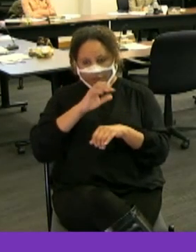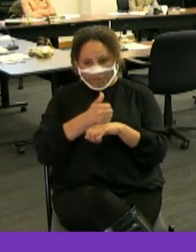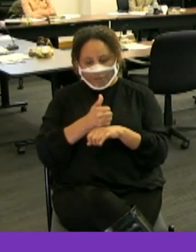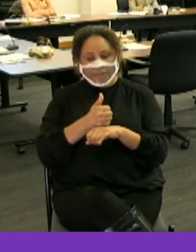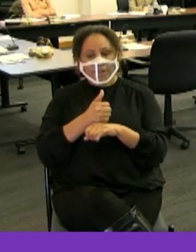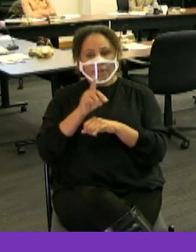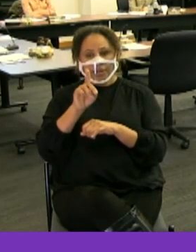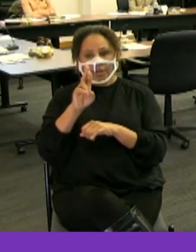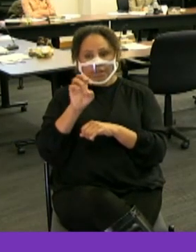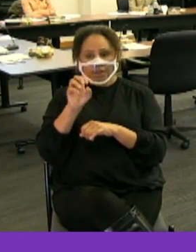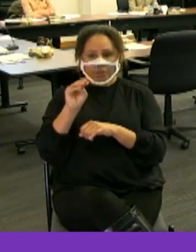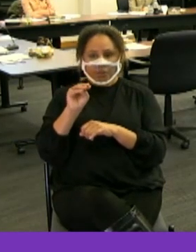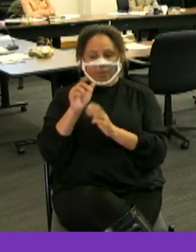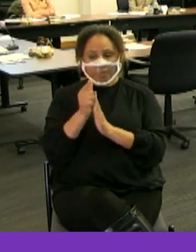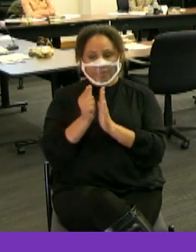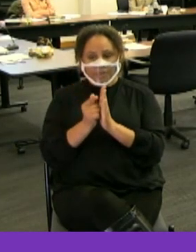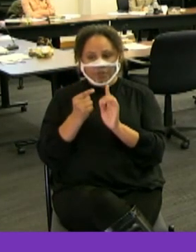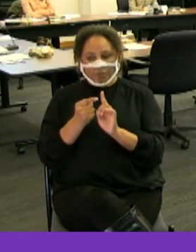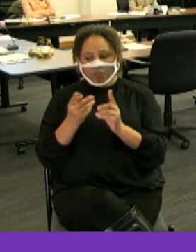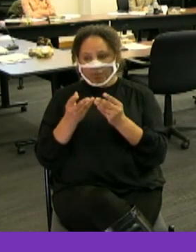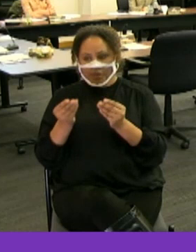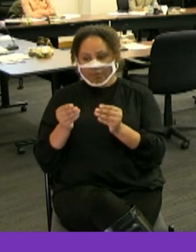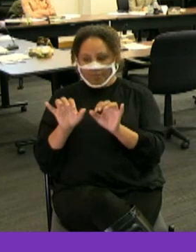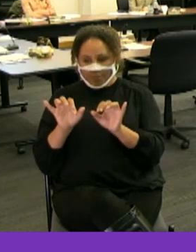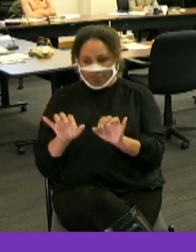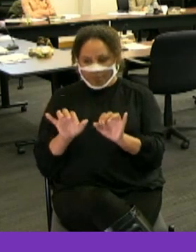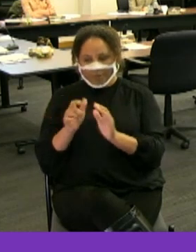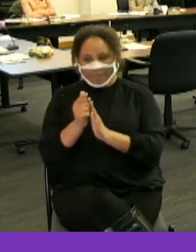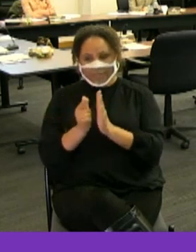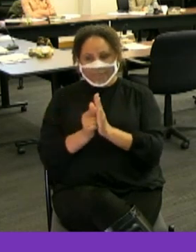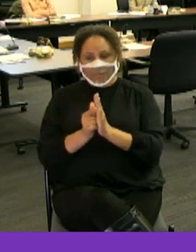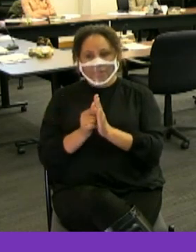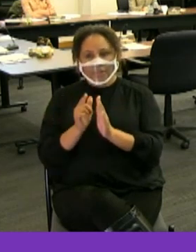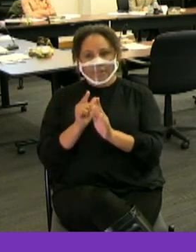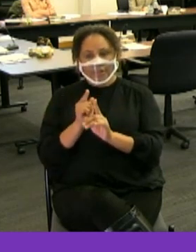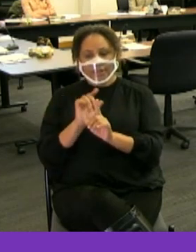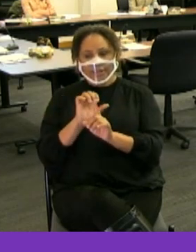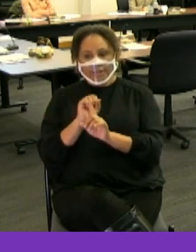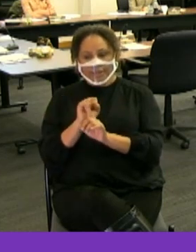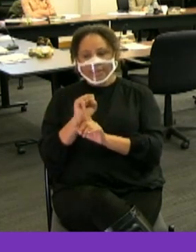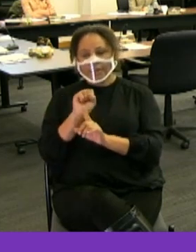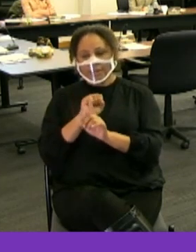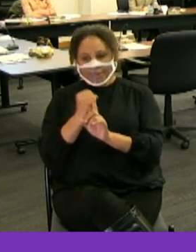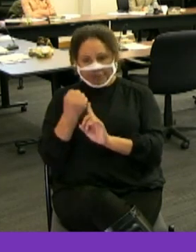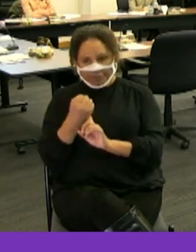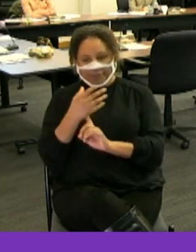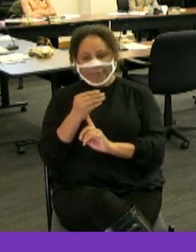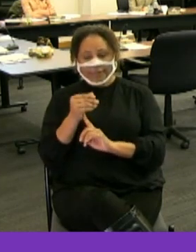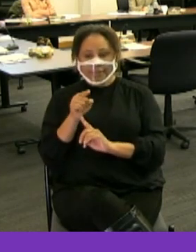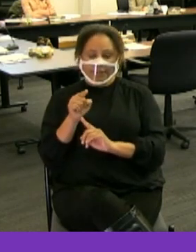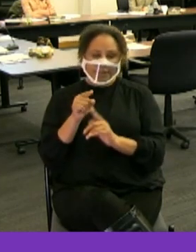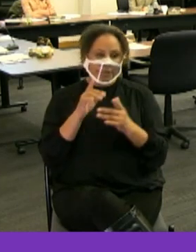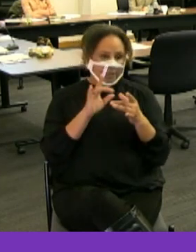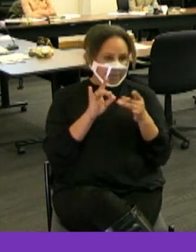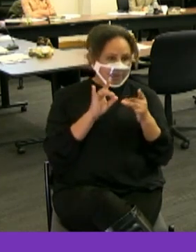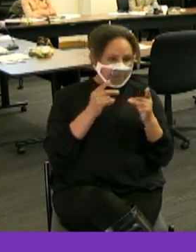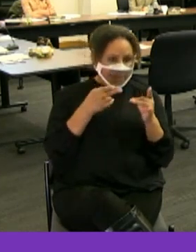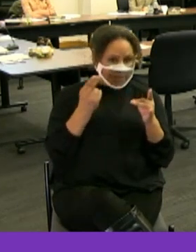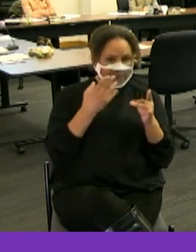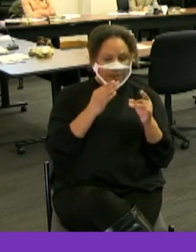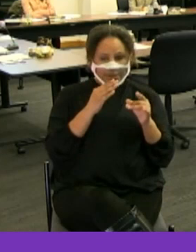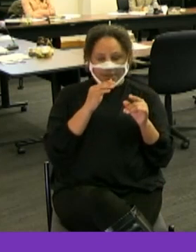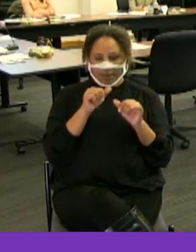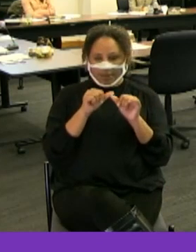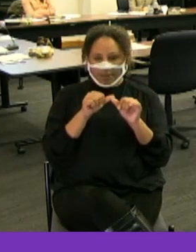legal status. Congressman Foster spoke so highly of that and how his commitment continues and has since he was placed